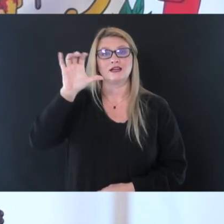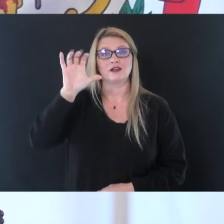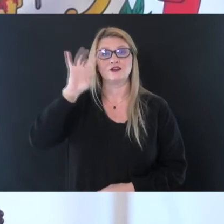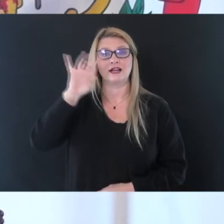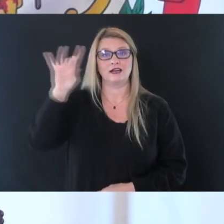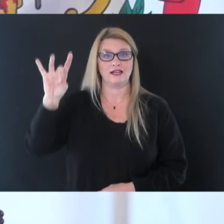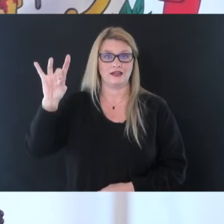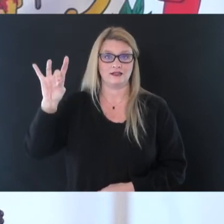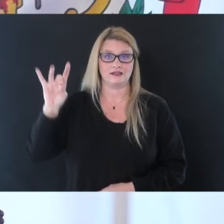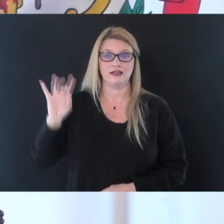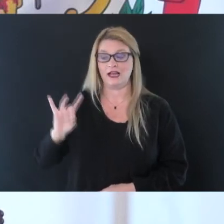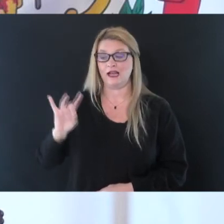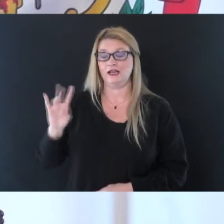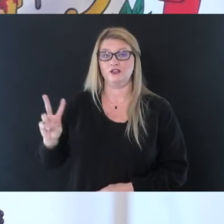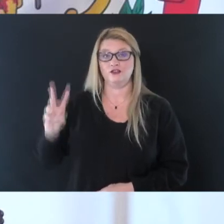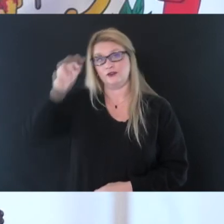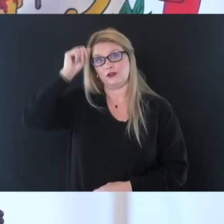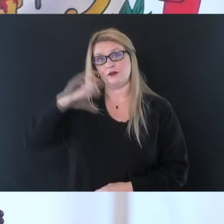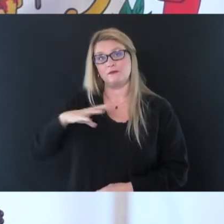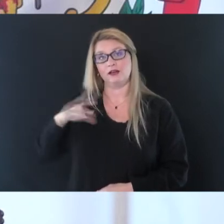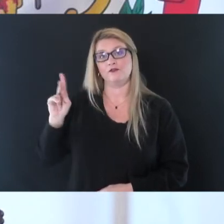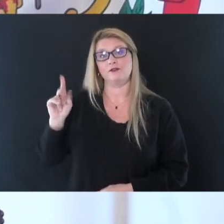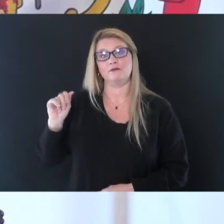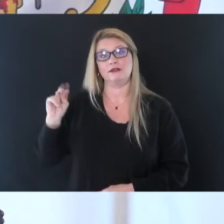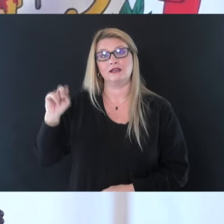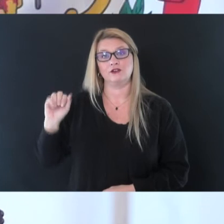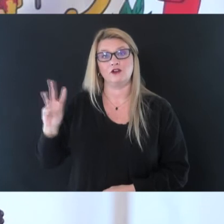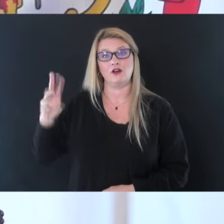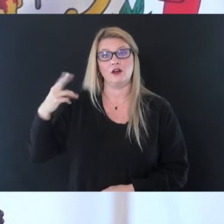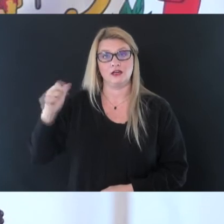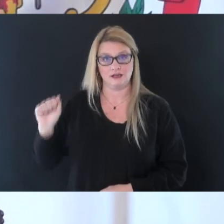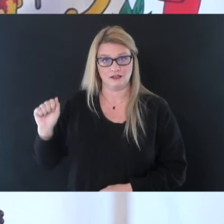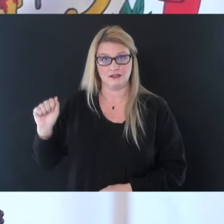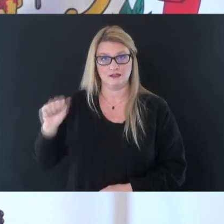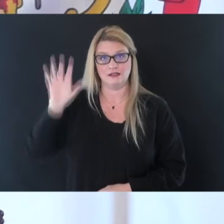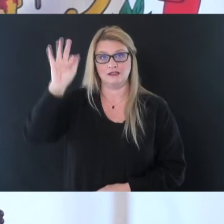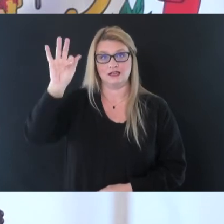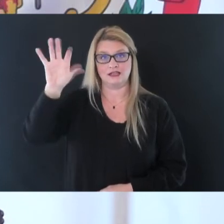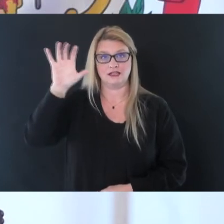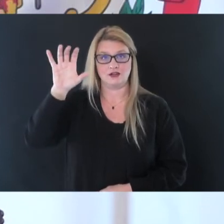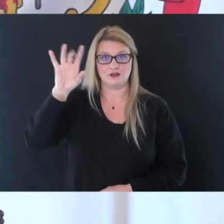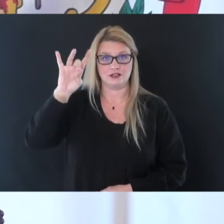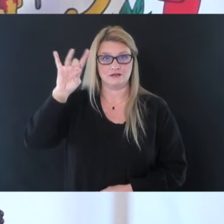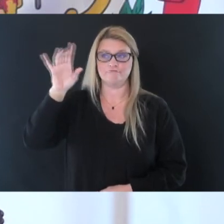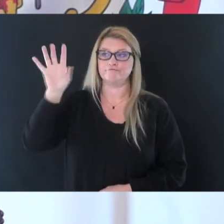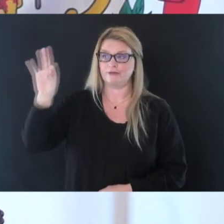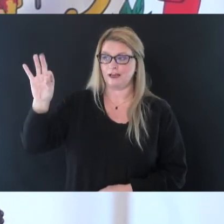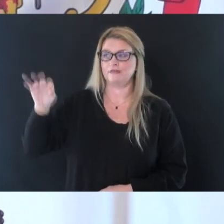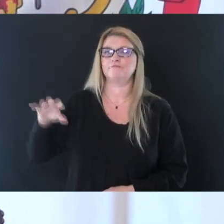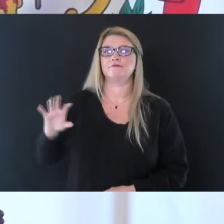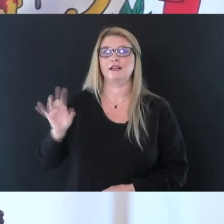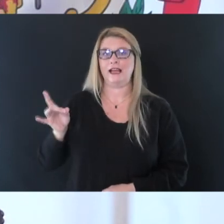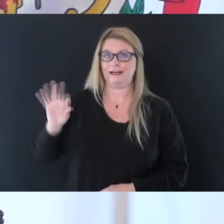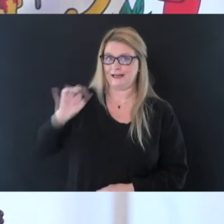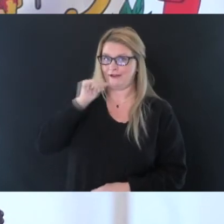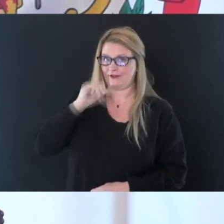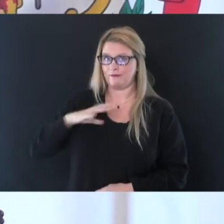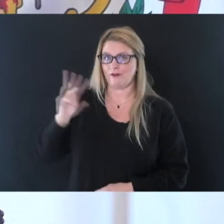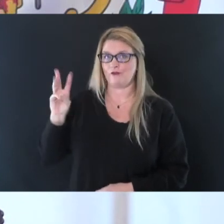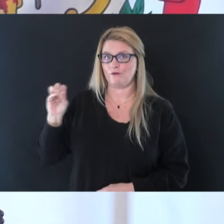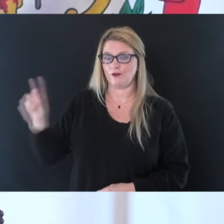1988th death is an 82-year-old male from Kanawha County. Our 1989th death is an 89-year-old female from Wood